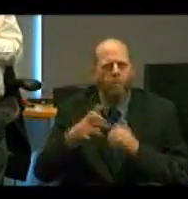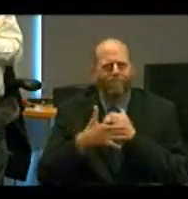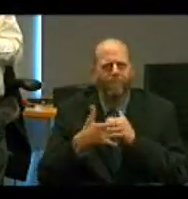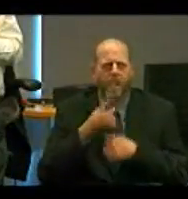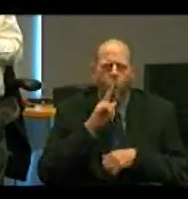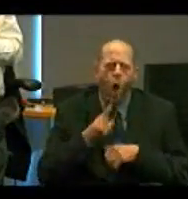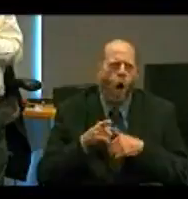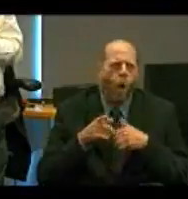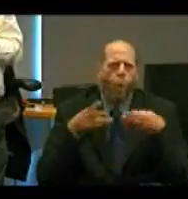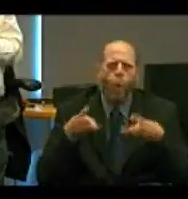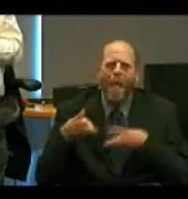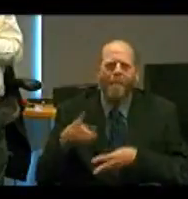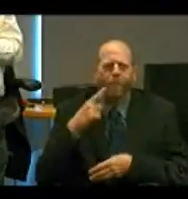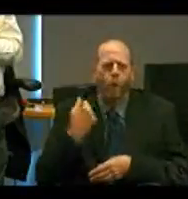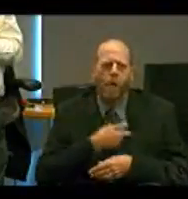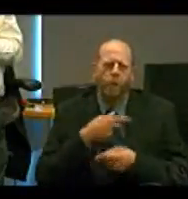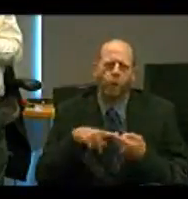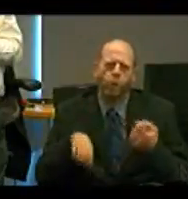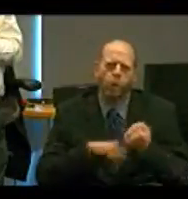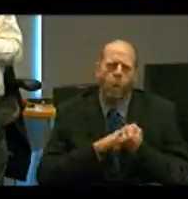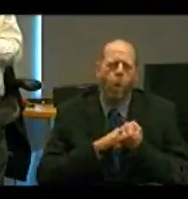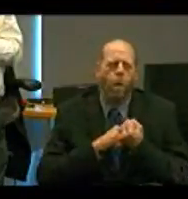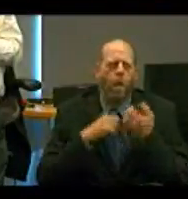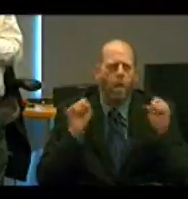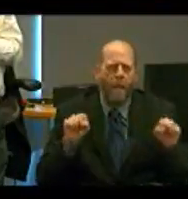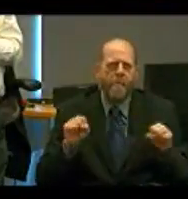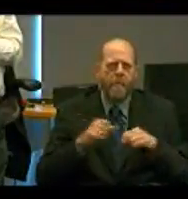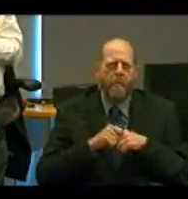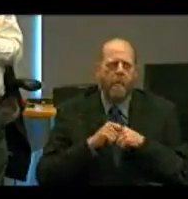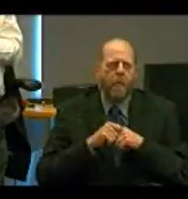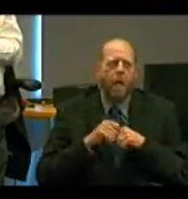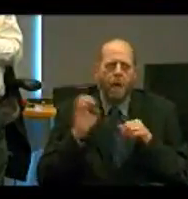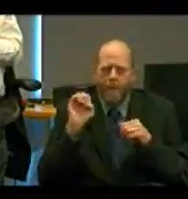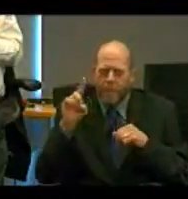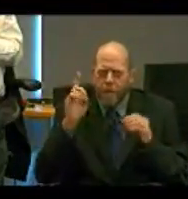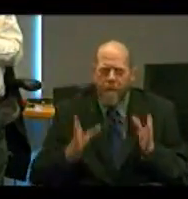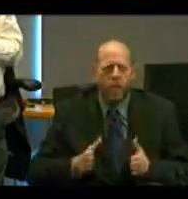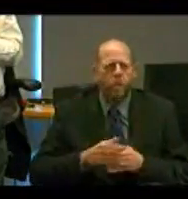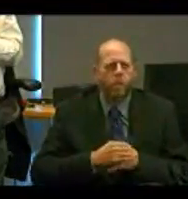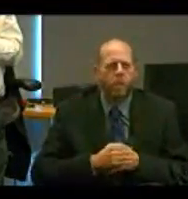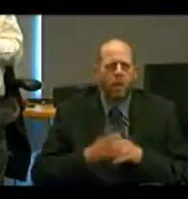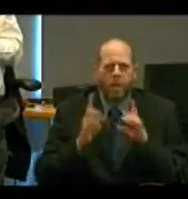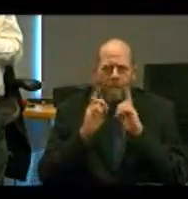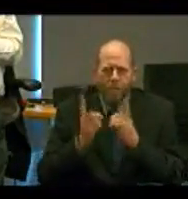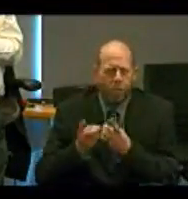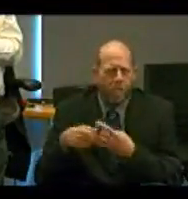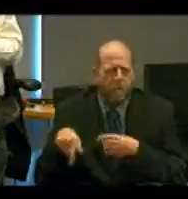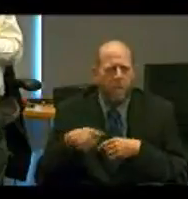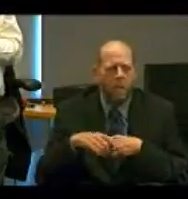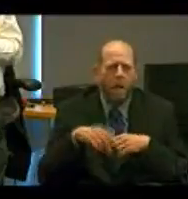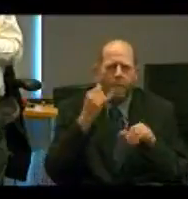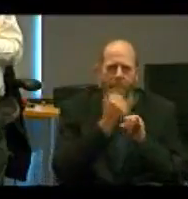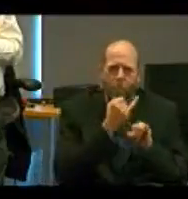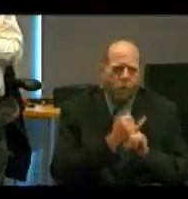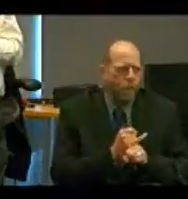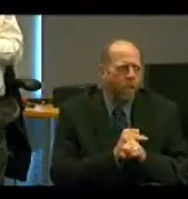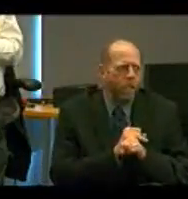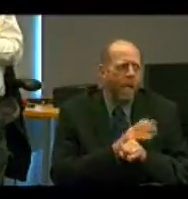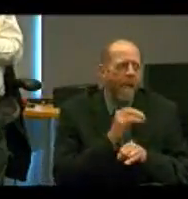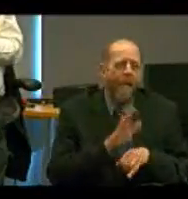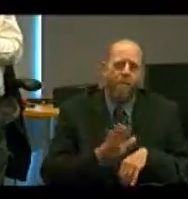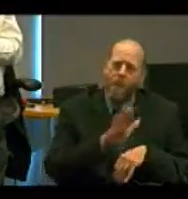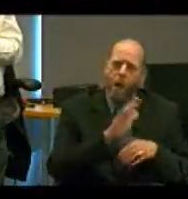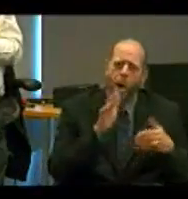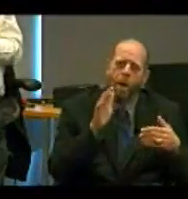there are ways for us to support the capacity of educators, of districts, of institutions, and